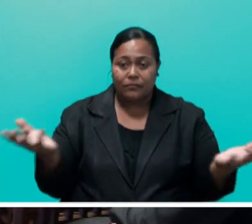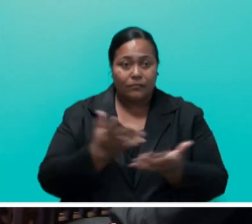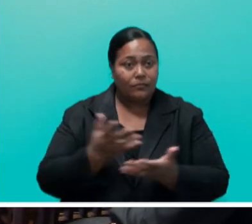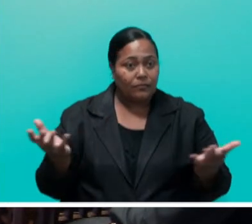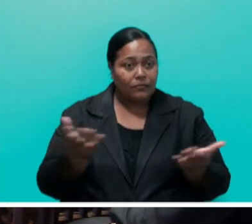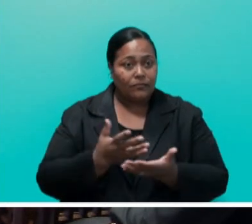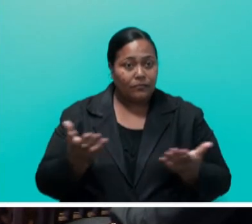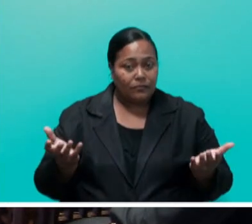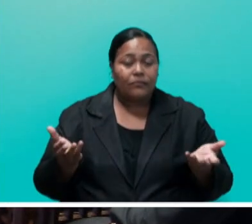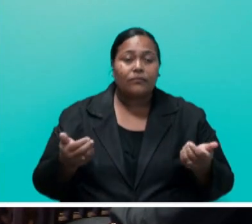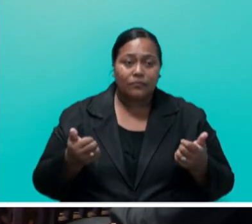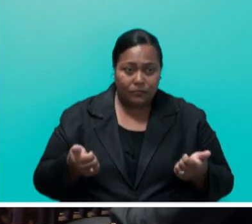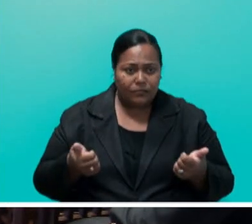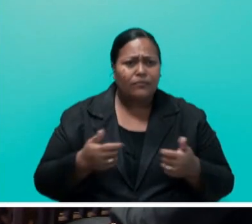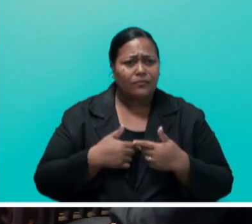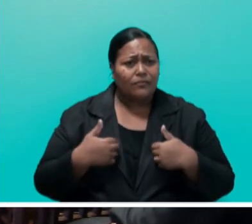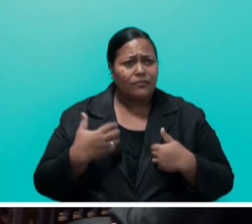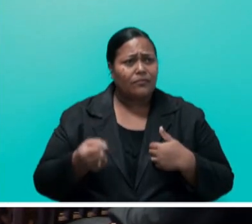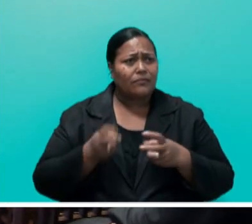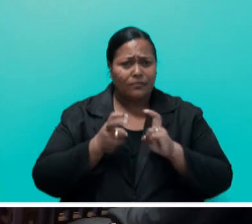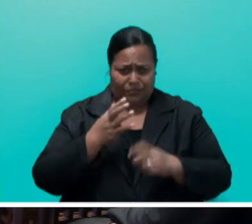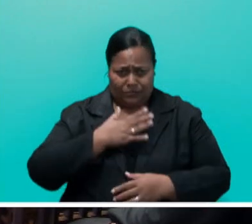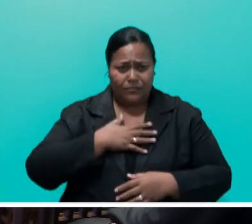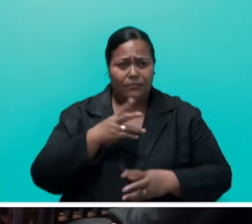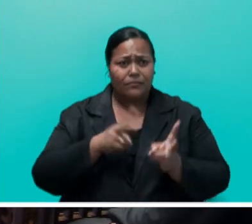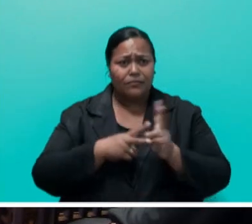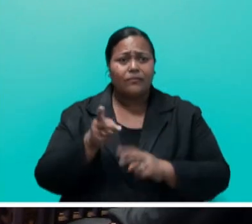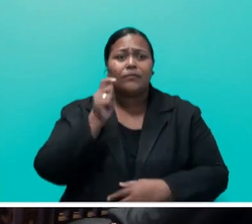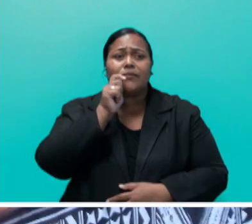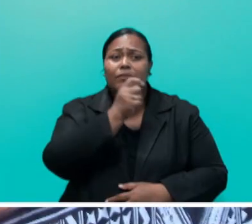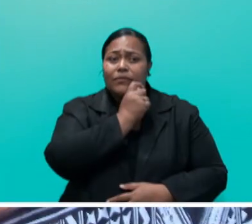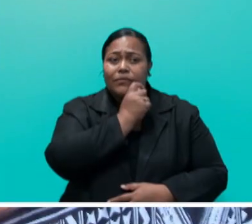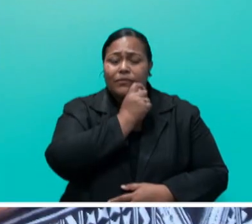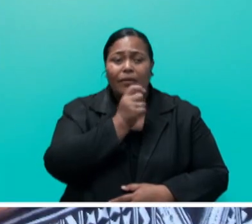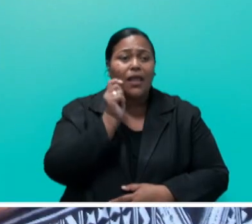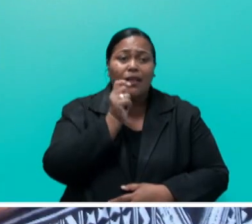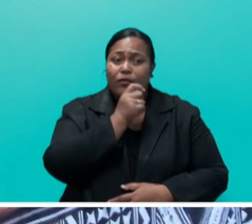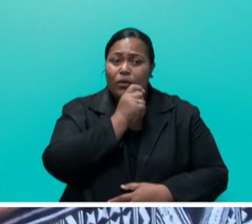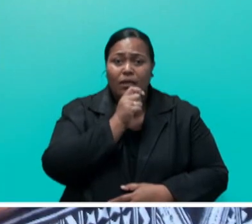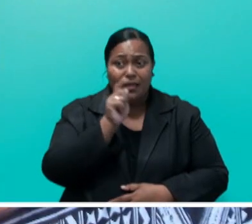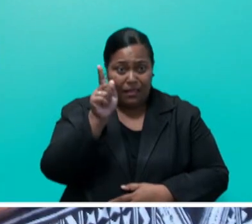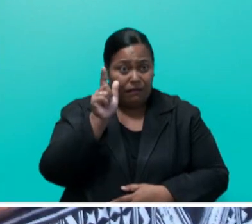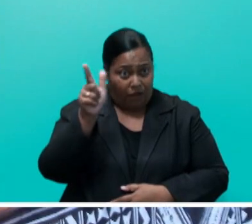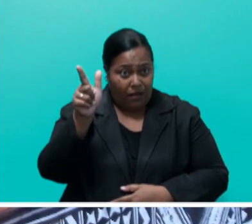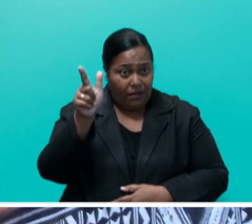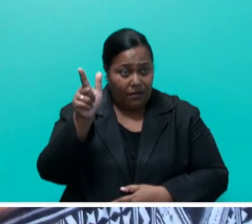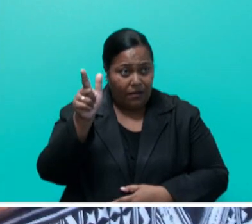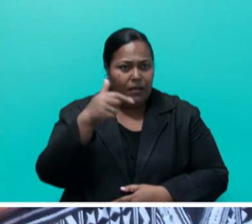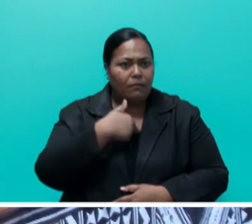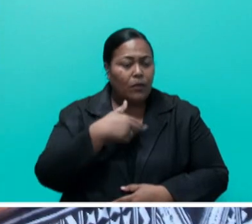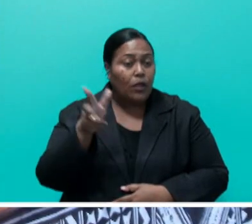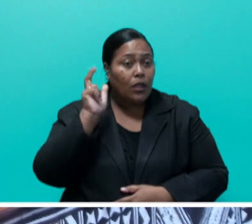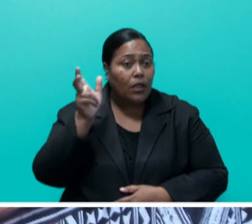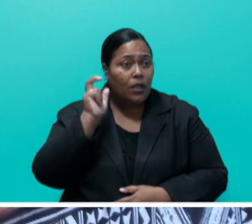we even have this problem in my village in Tavuni. That far, I've been hearing all